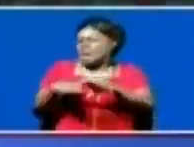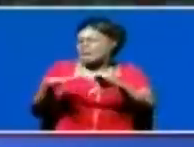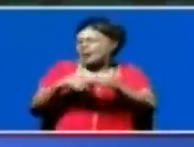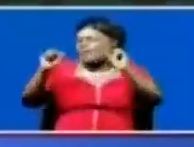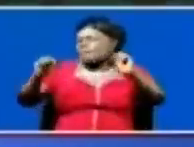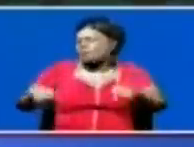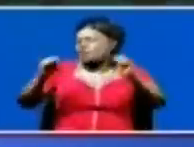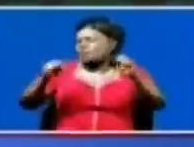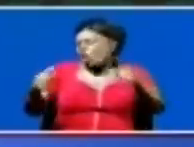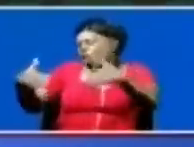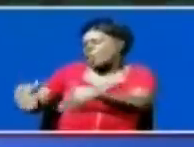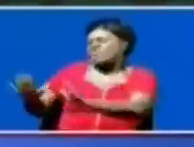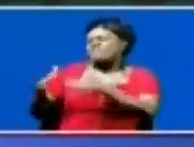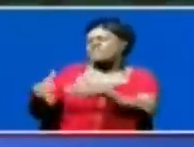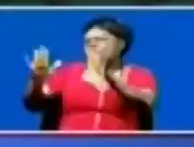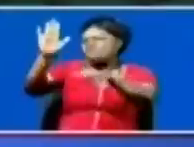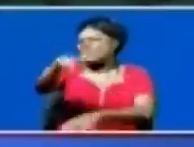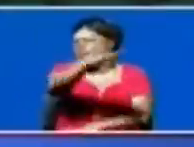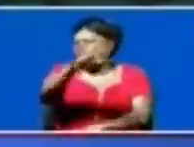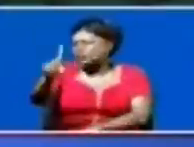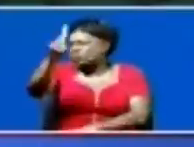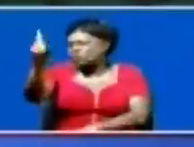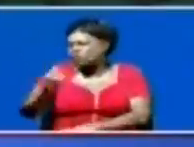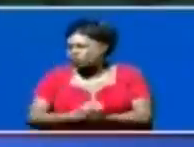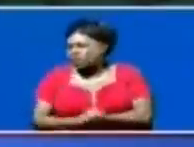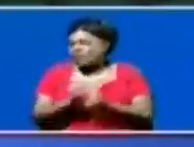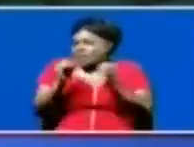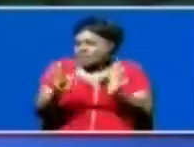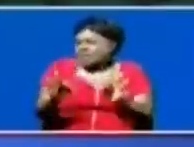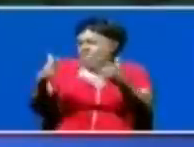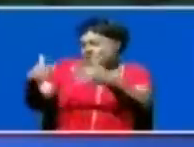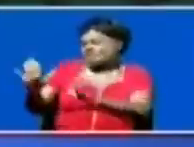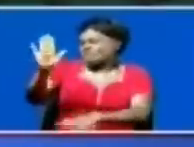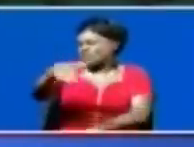able to leave the chamber? And if they leave the chamber,